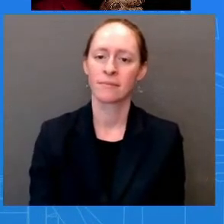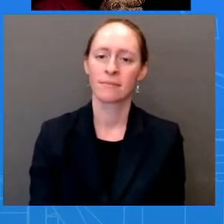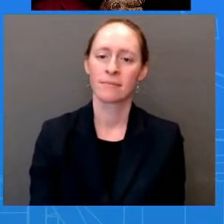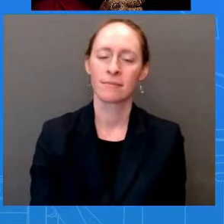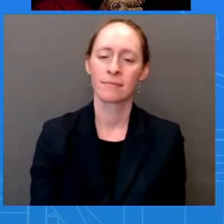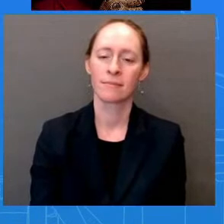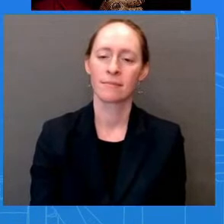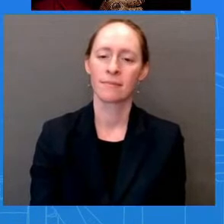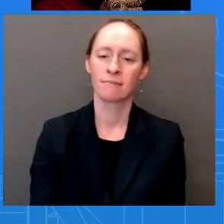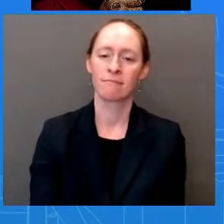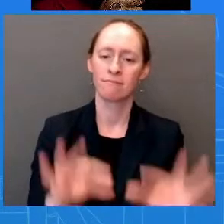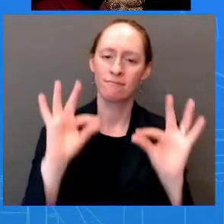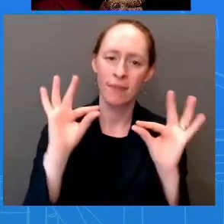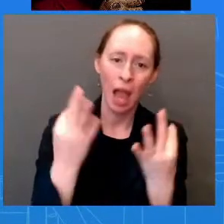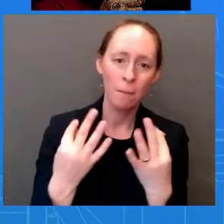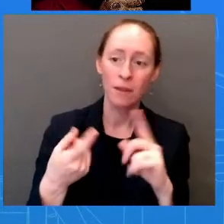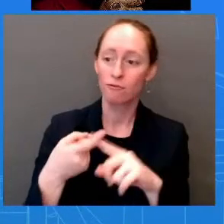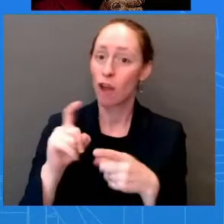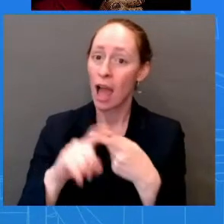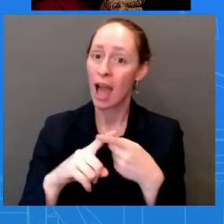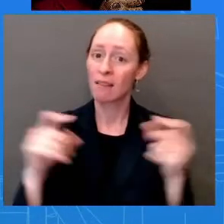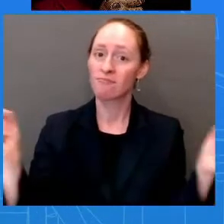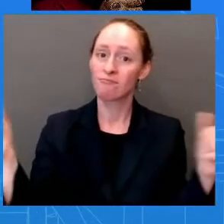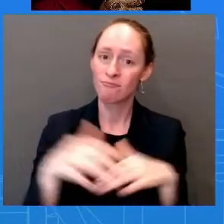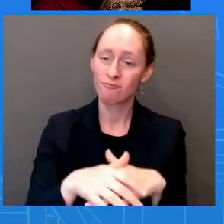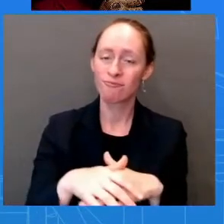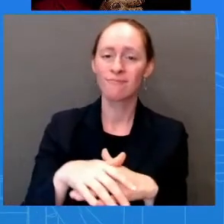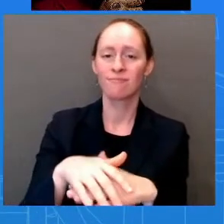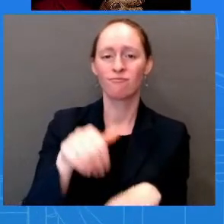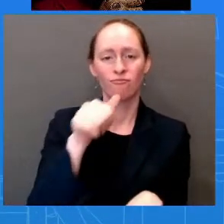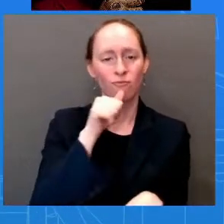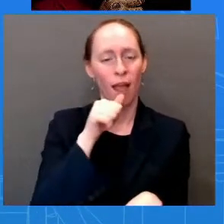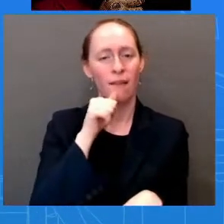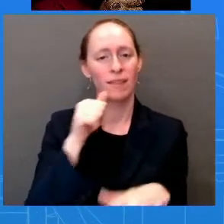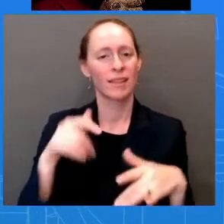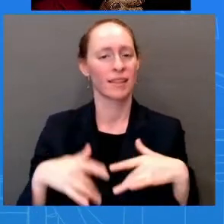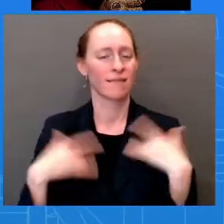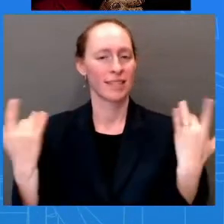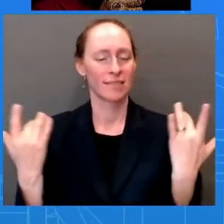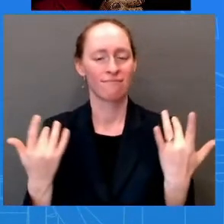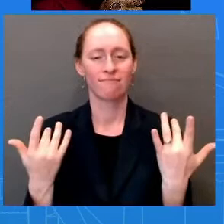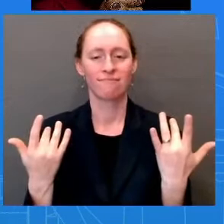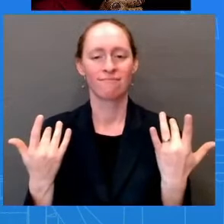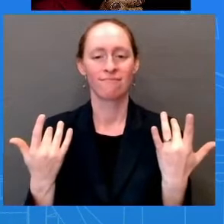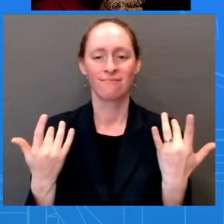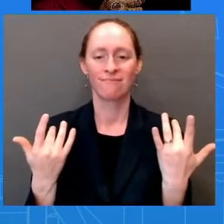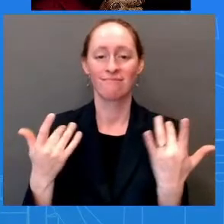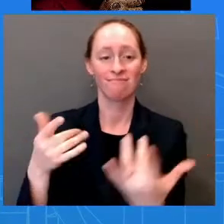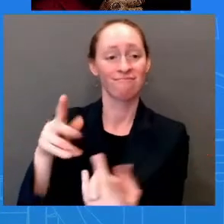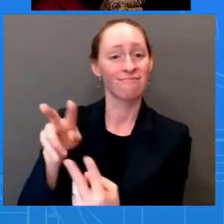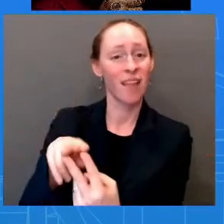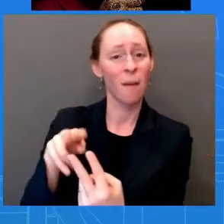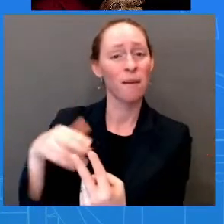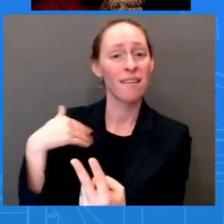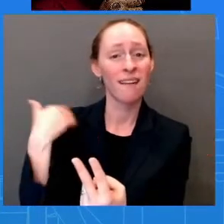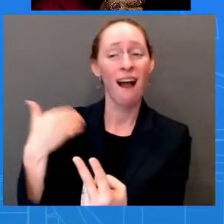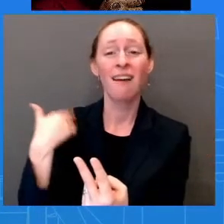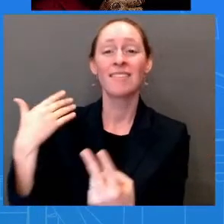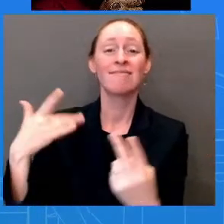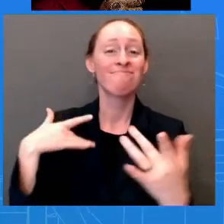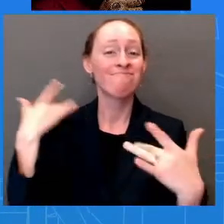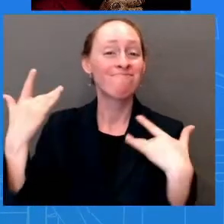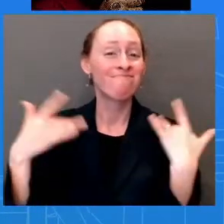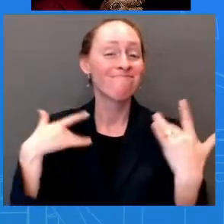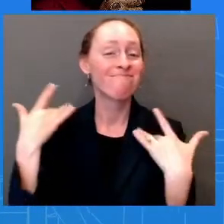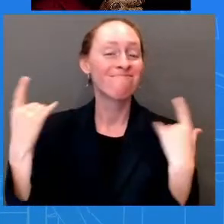family, to this wedding. It was a private event. It was a young couple's wedding. It was a joyous occasion. Again, the reports